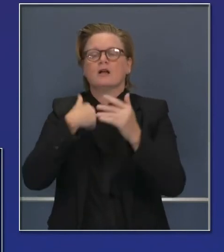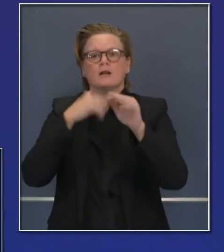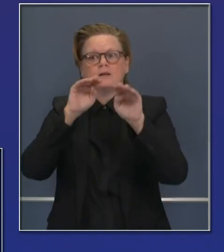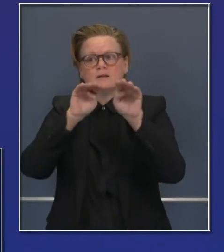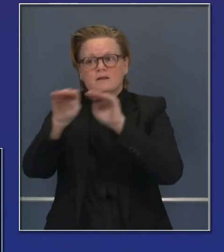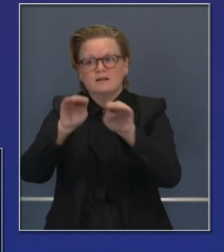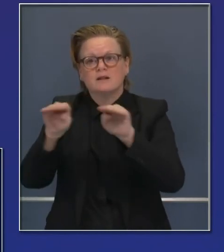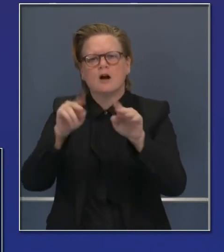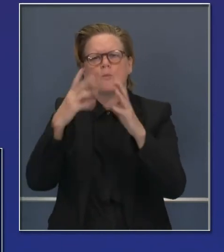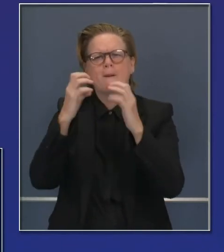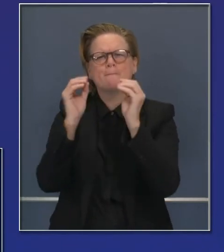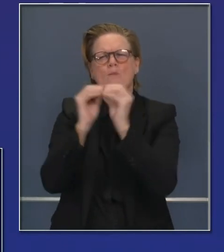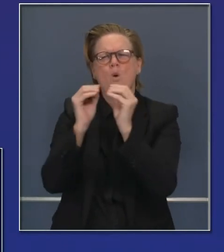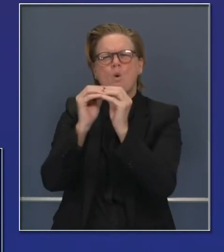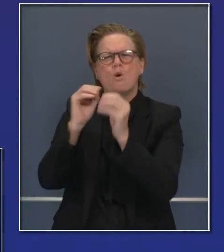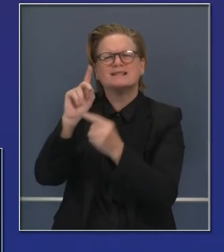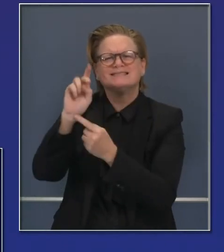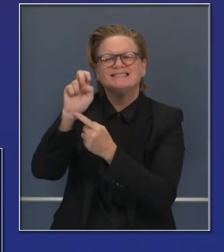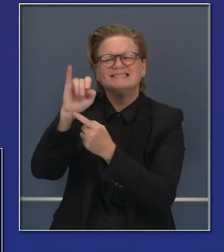covid19.ca.gov,